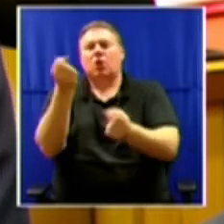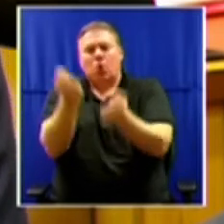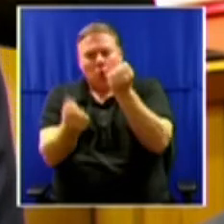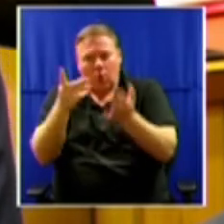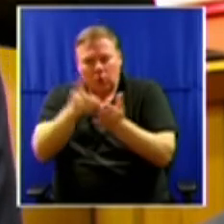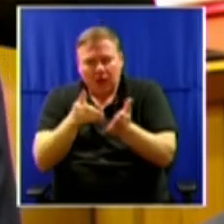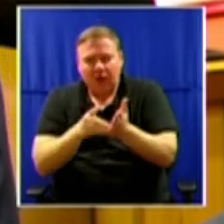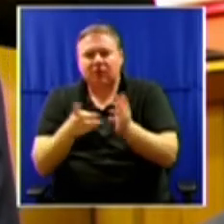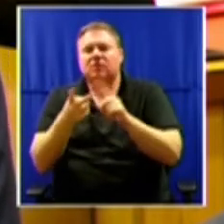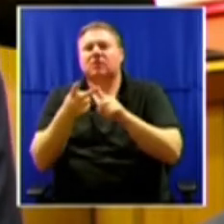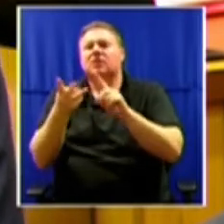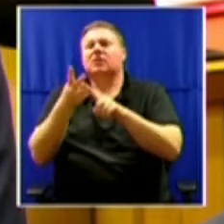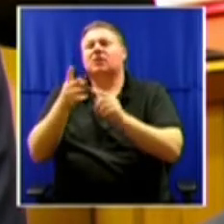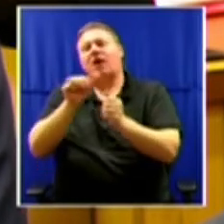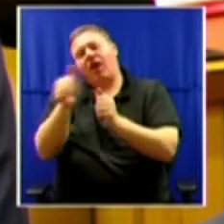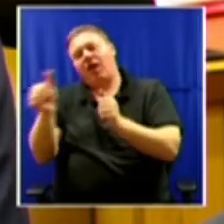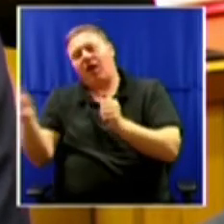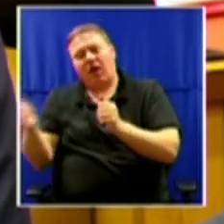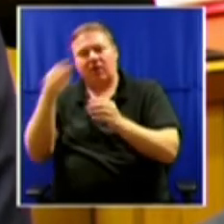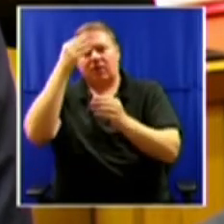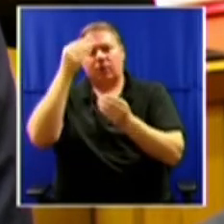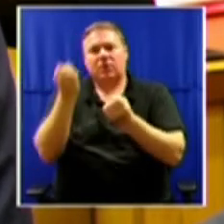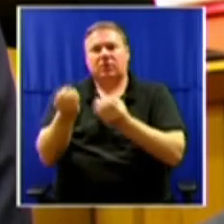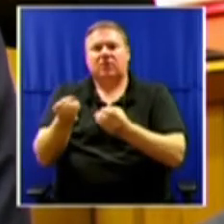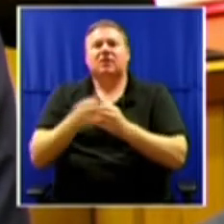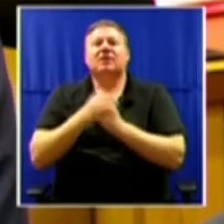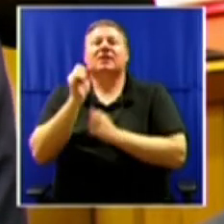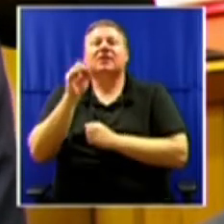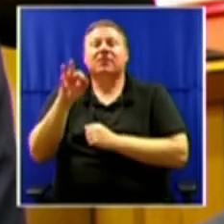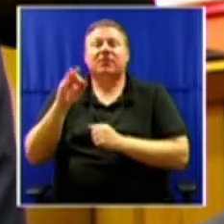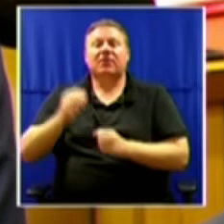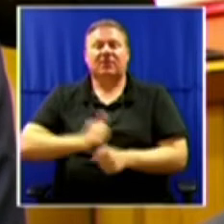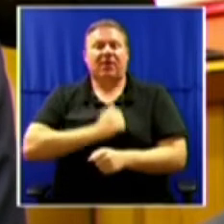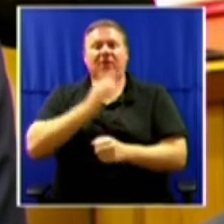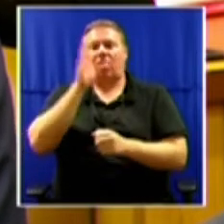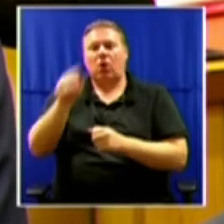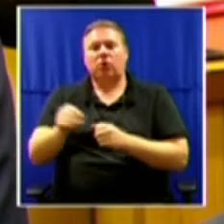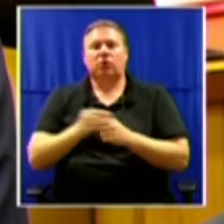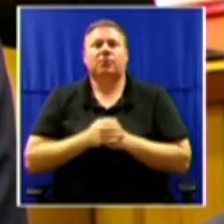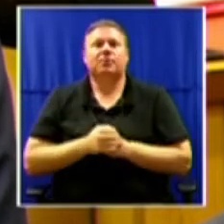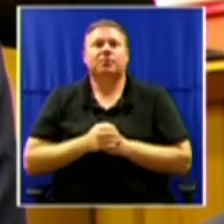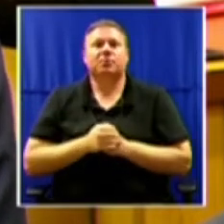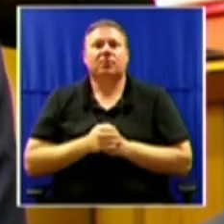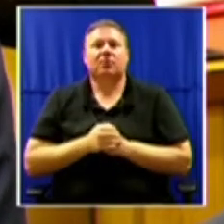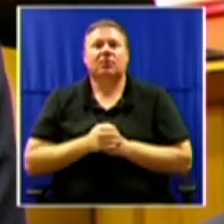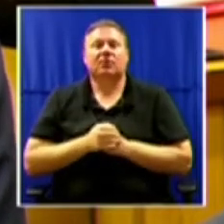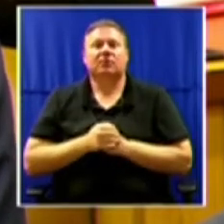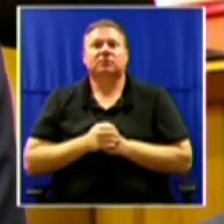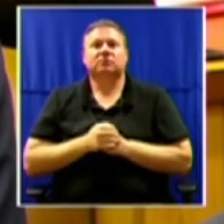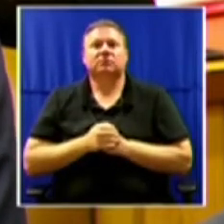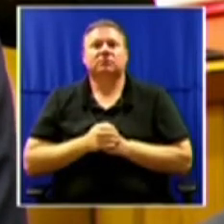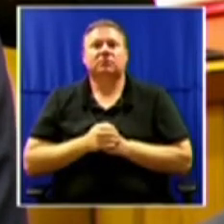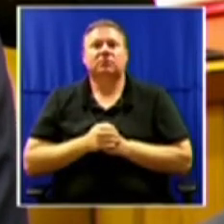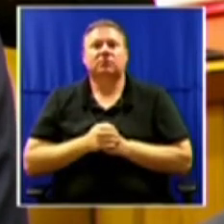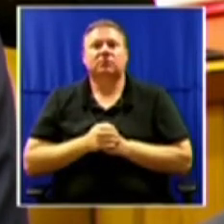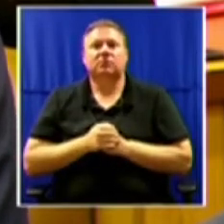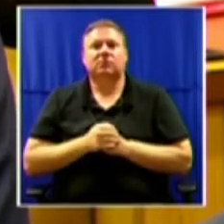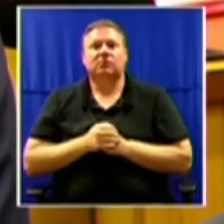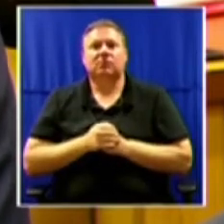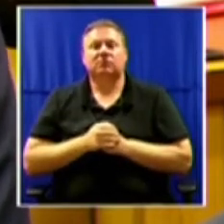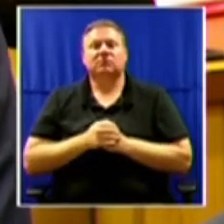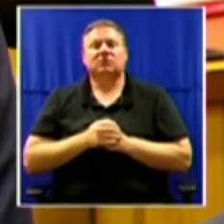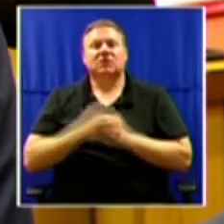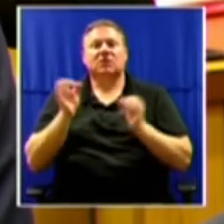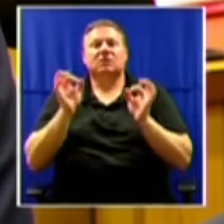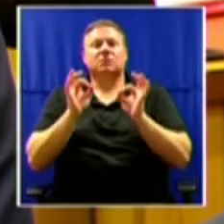this be requested by the survivor. The most effective public awareness and education initiative, especially in rural